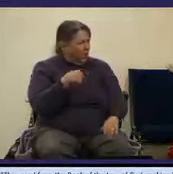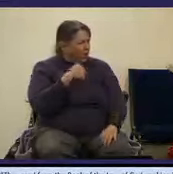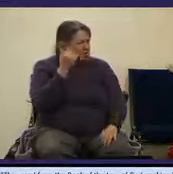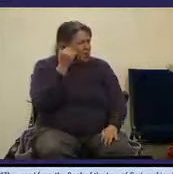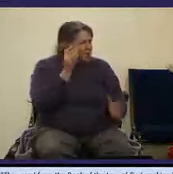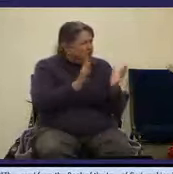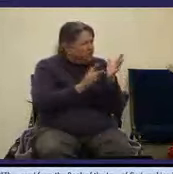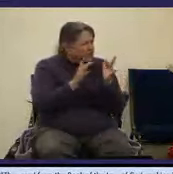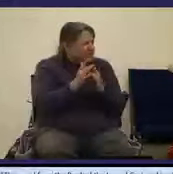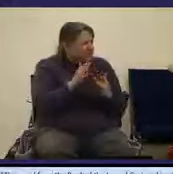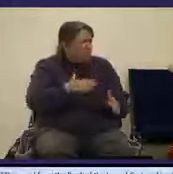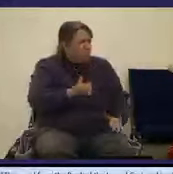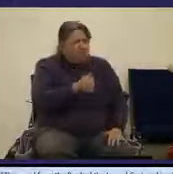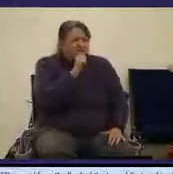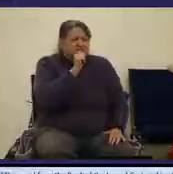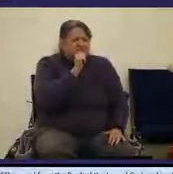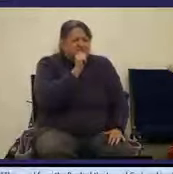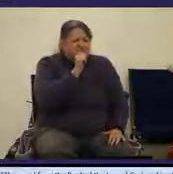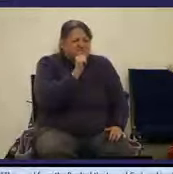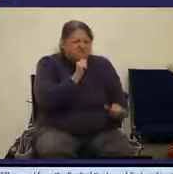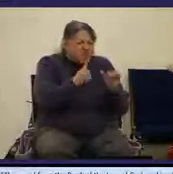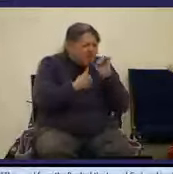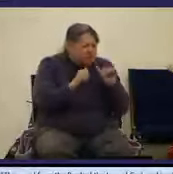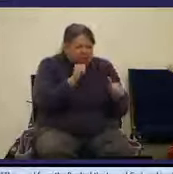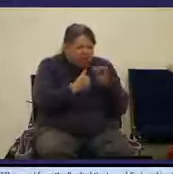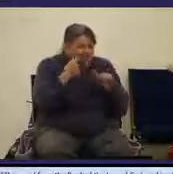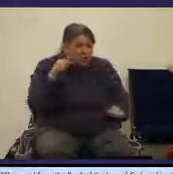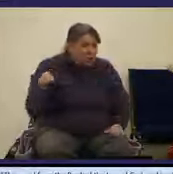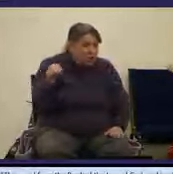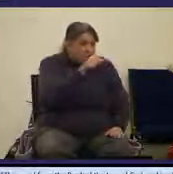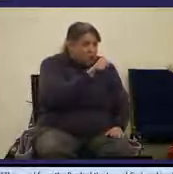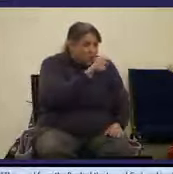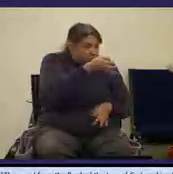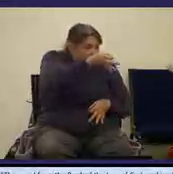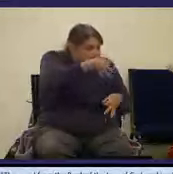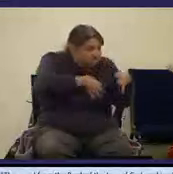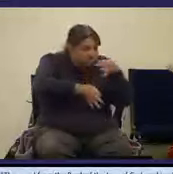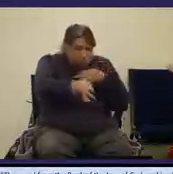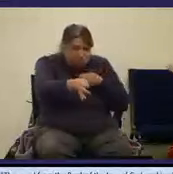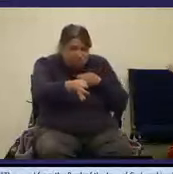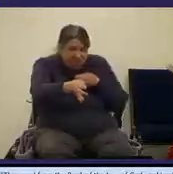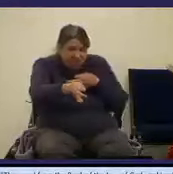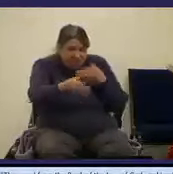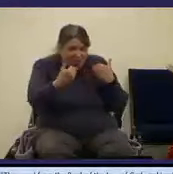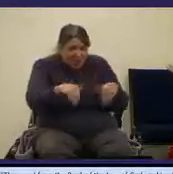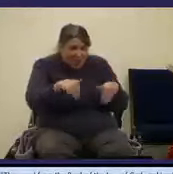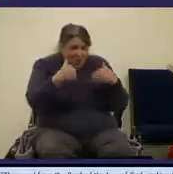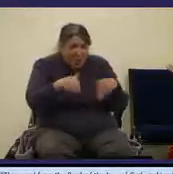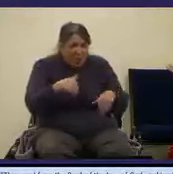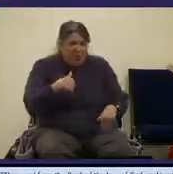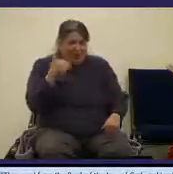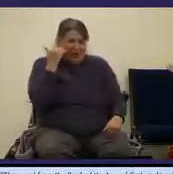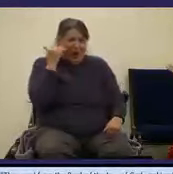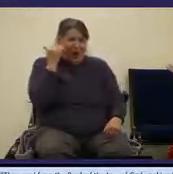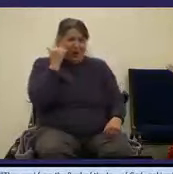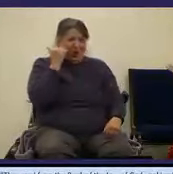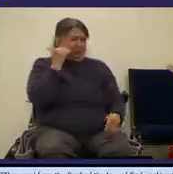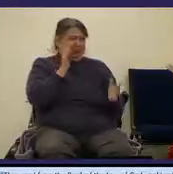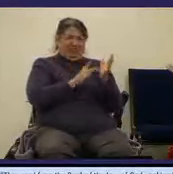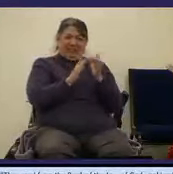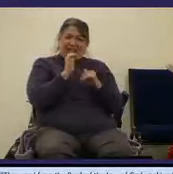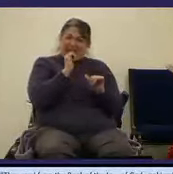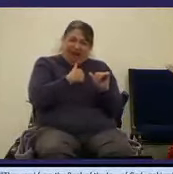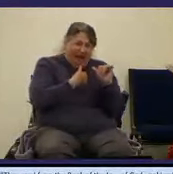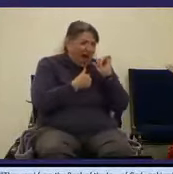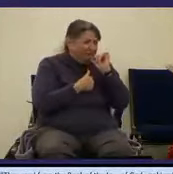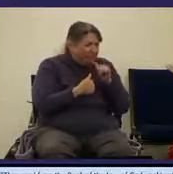my sin upon his body. We know that he came to be, he was separated from God during those 3 days. We know all that. There was a lot of suffering there. But when